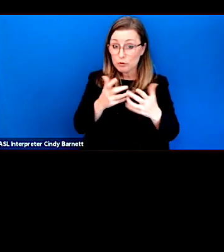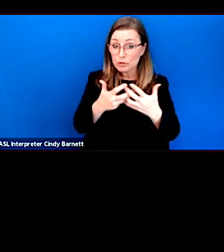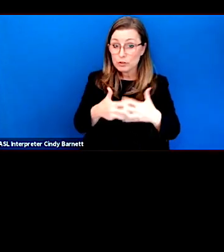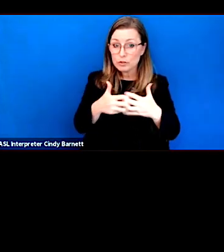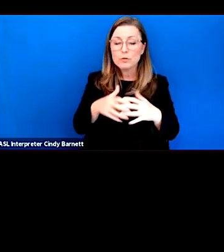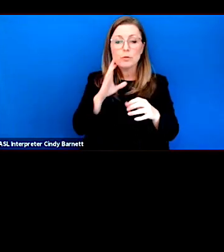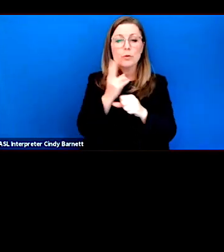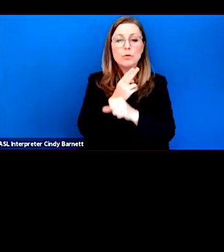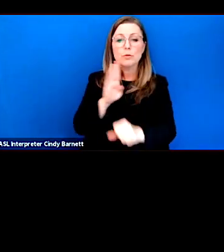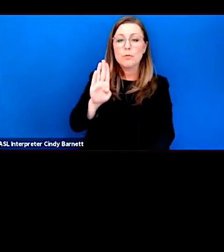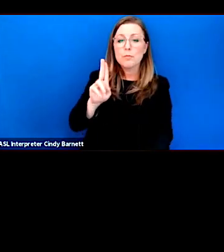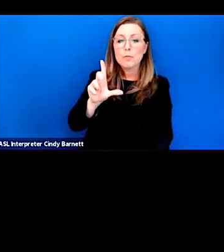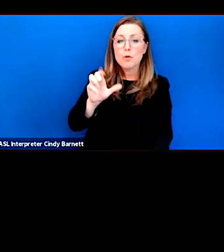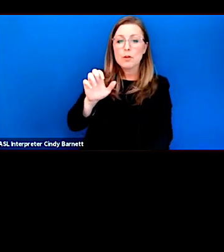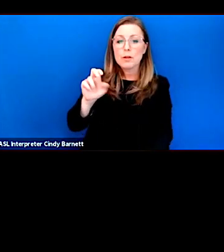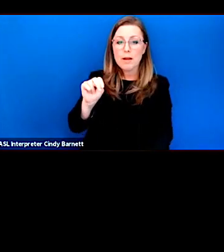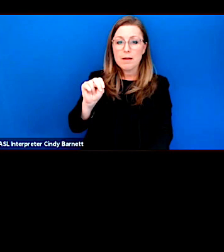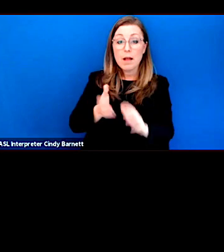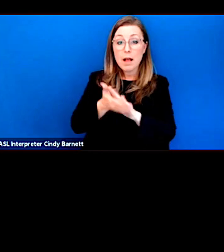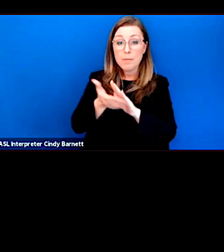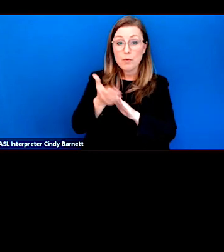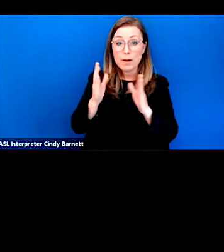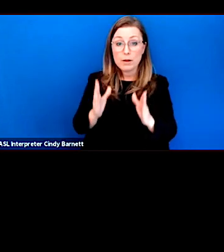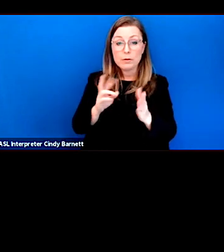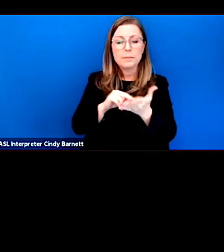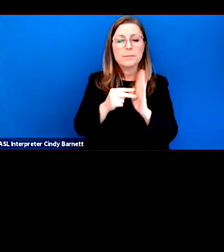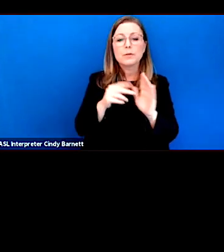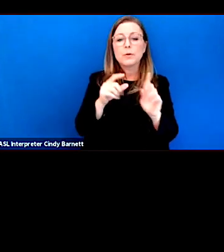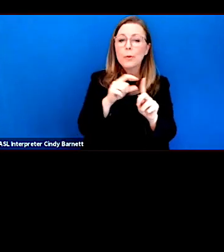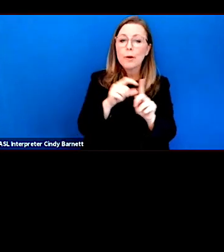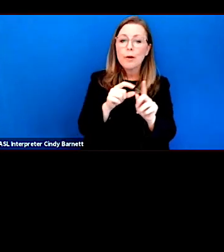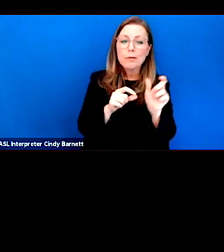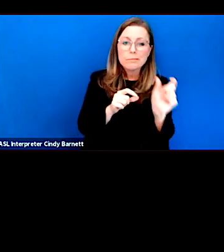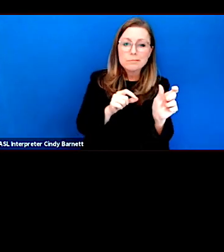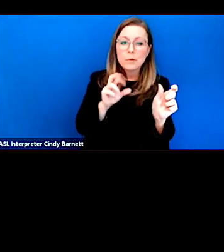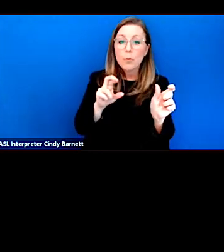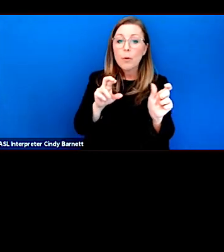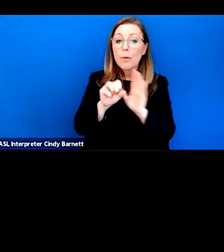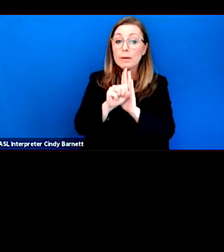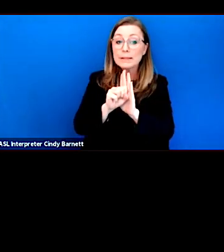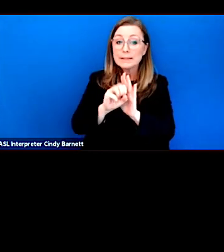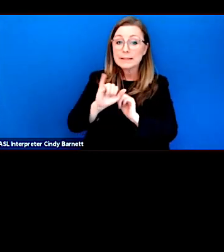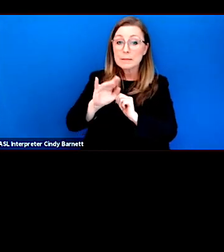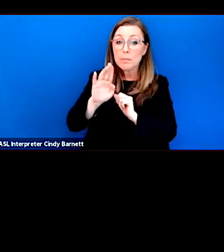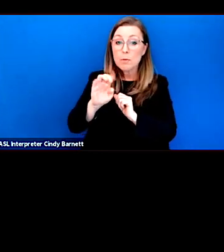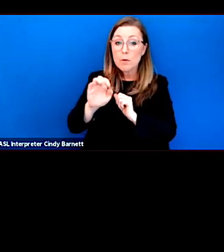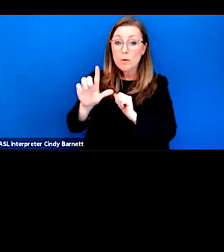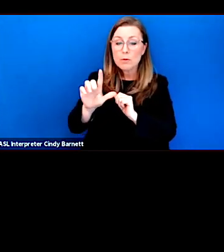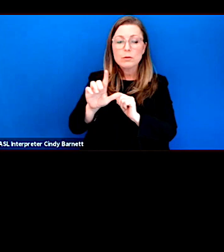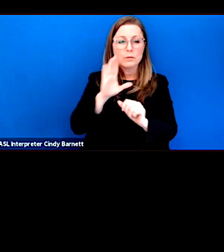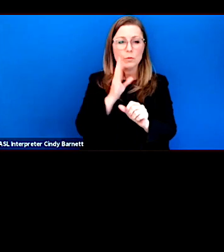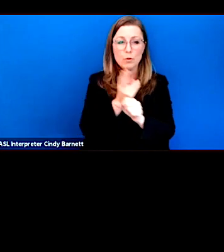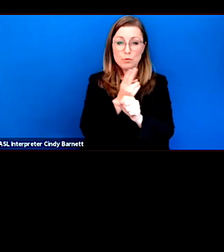or symbols used to include or exclude keywords in a search, leading to more focused and